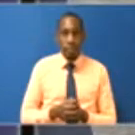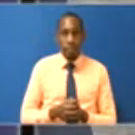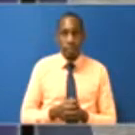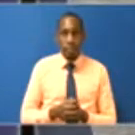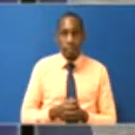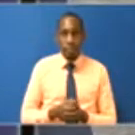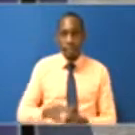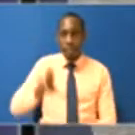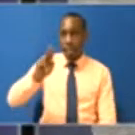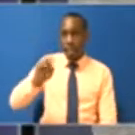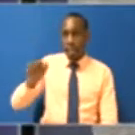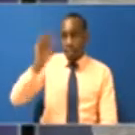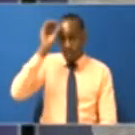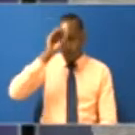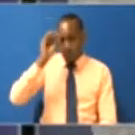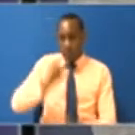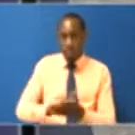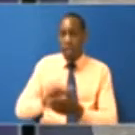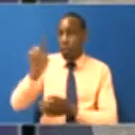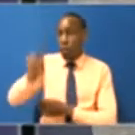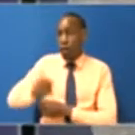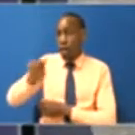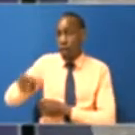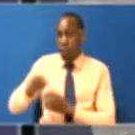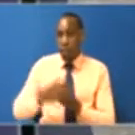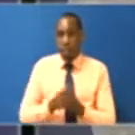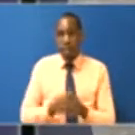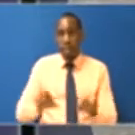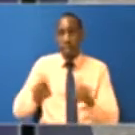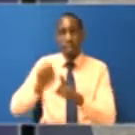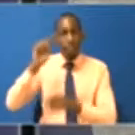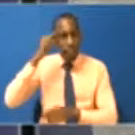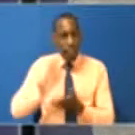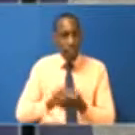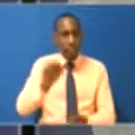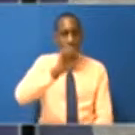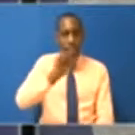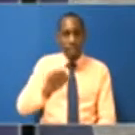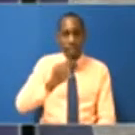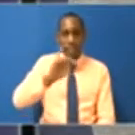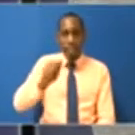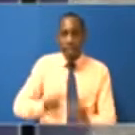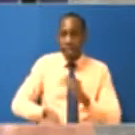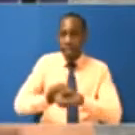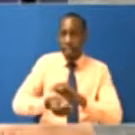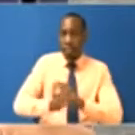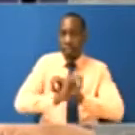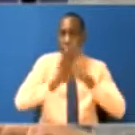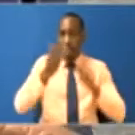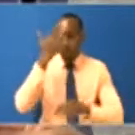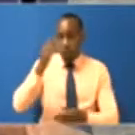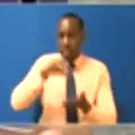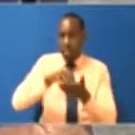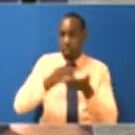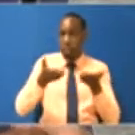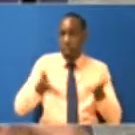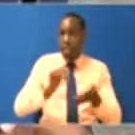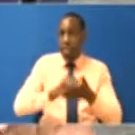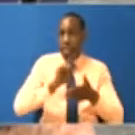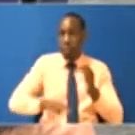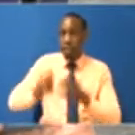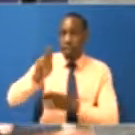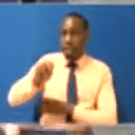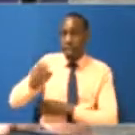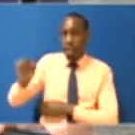take on nms is totally misplaced um and i think zacada brought that out very well because the situation on the ground is that